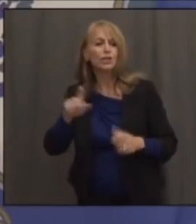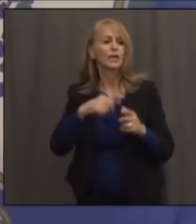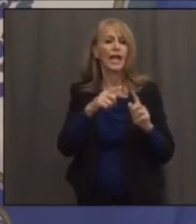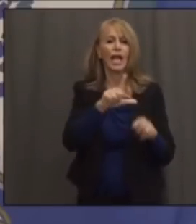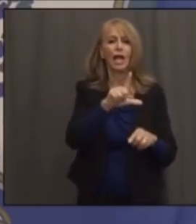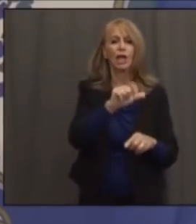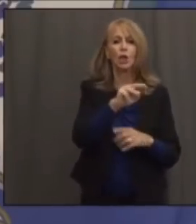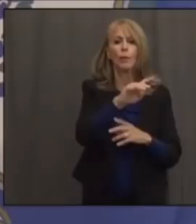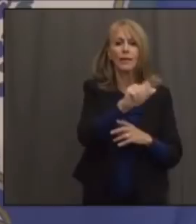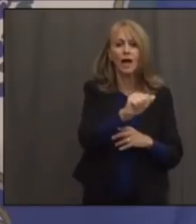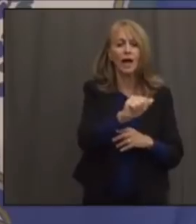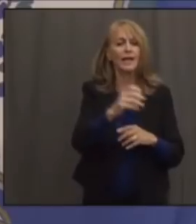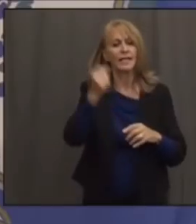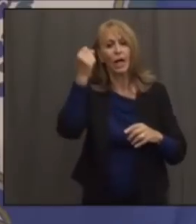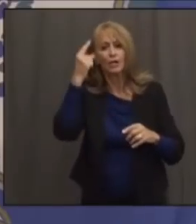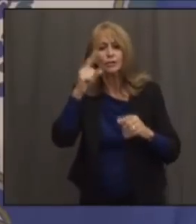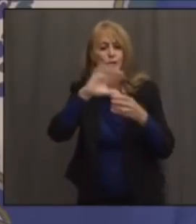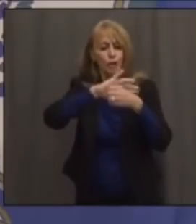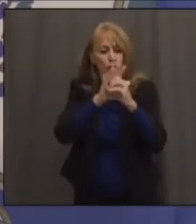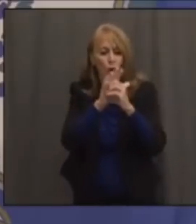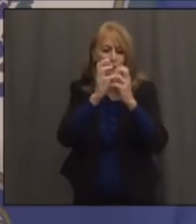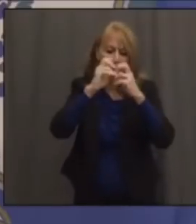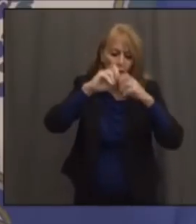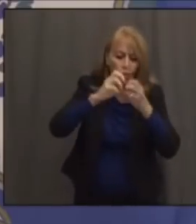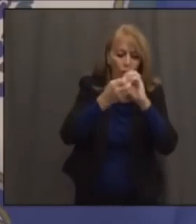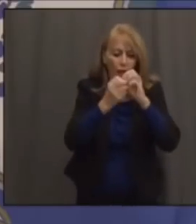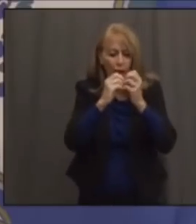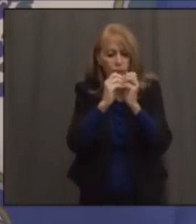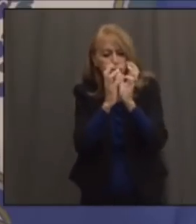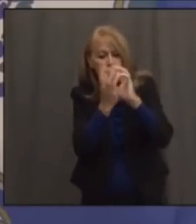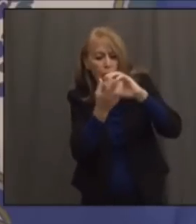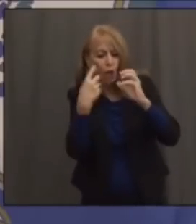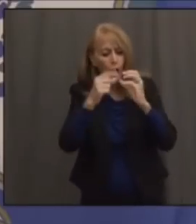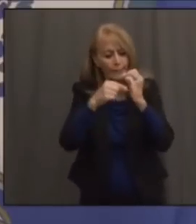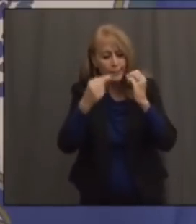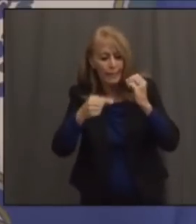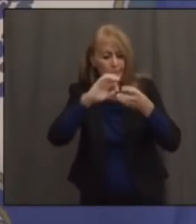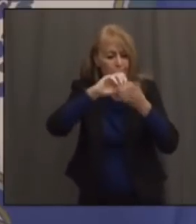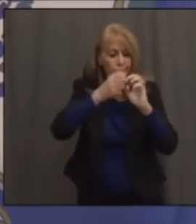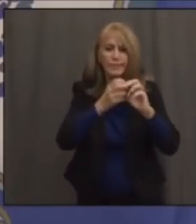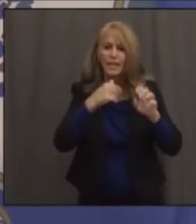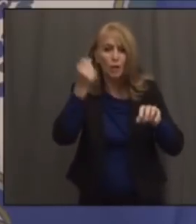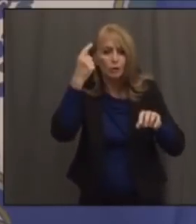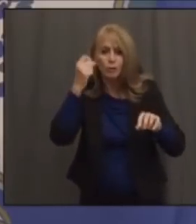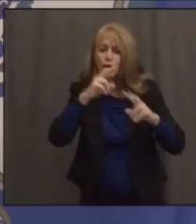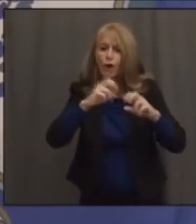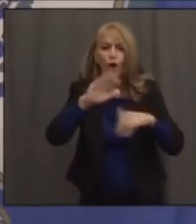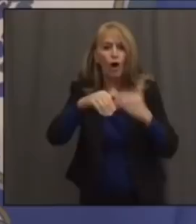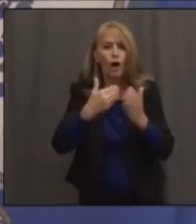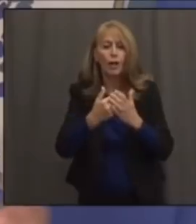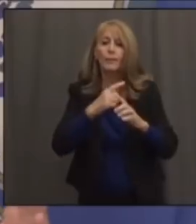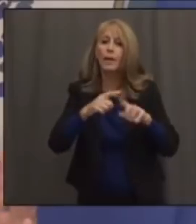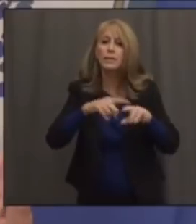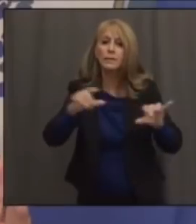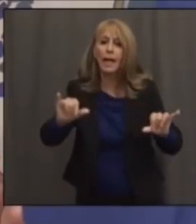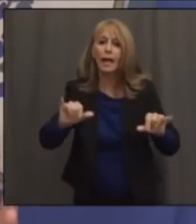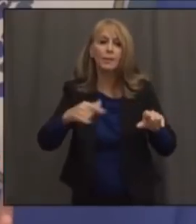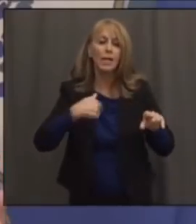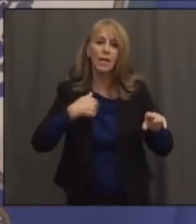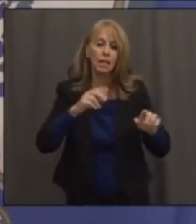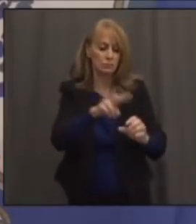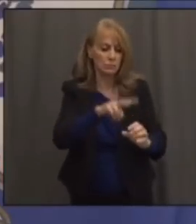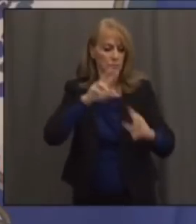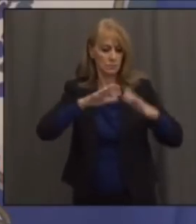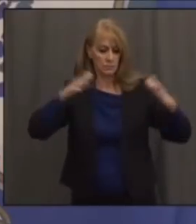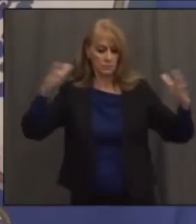genetic sequencing, the variants, the scientific orientation towards where we were on the vaccines, but also a broader perspective,